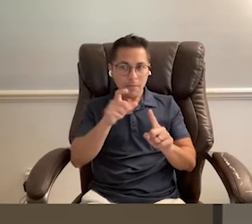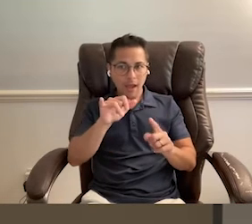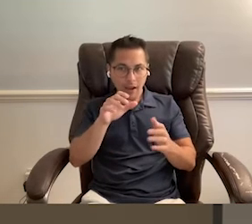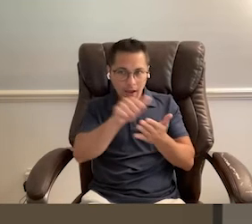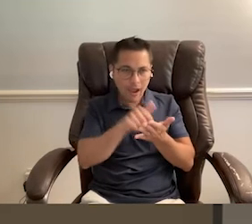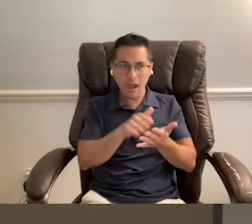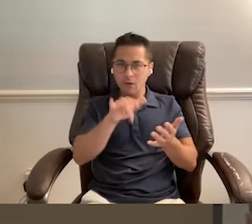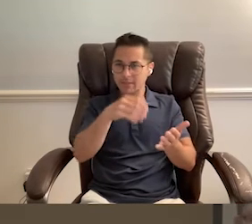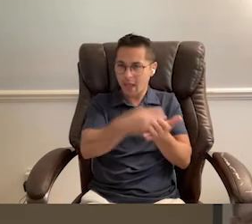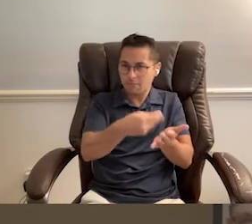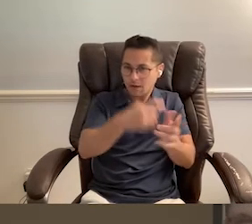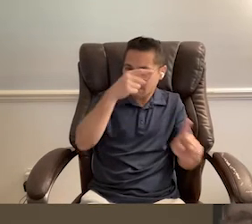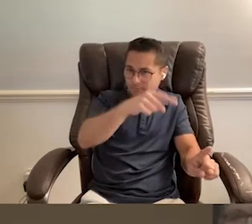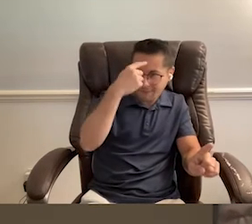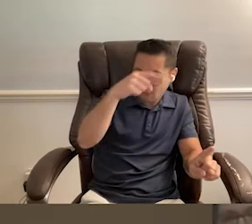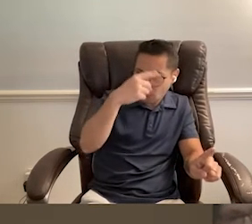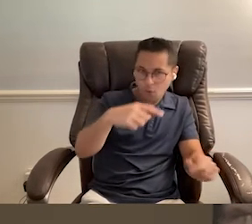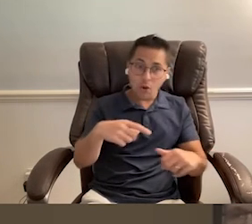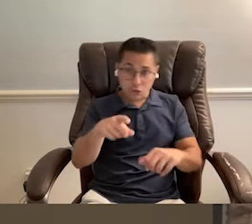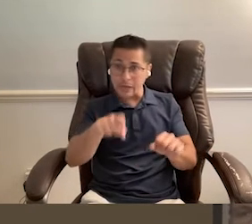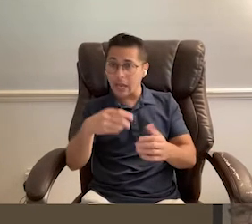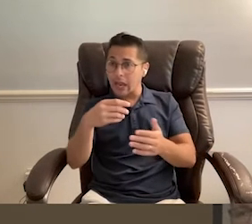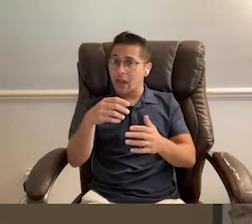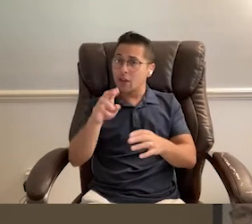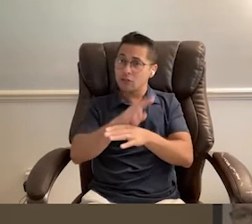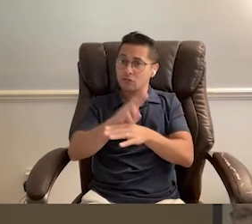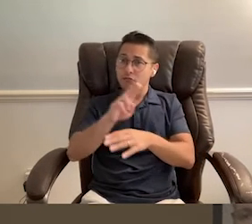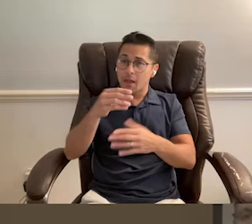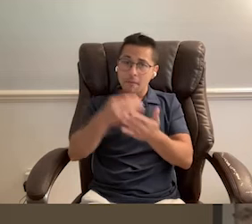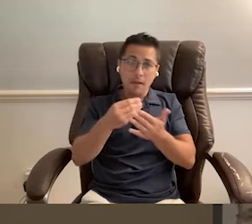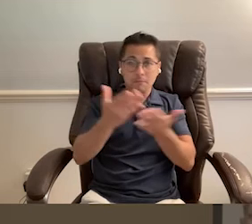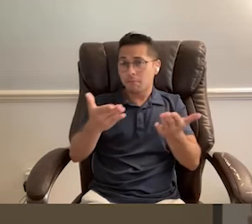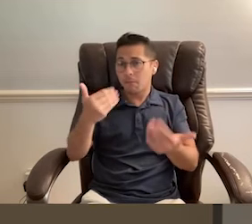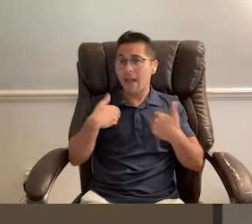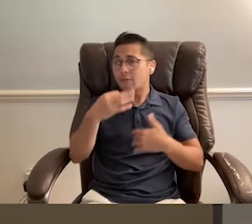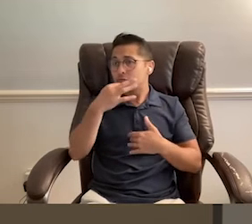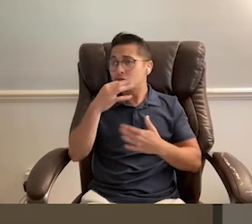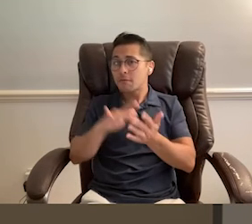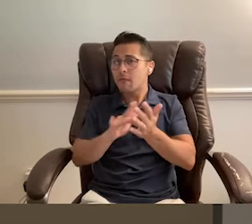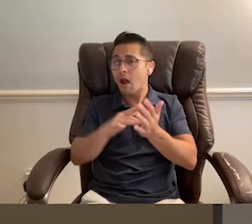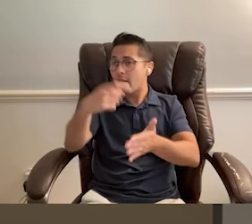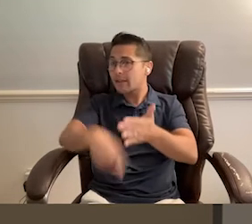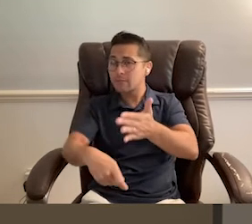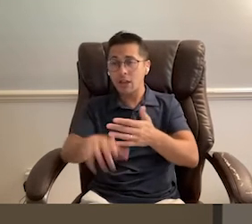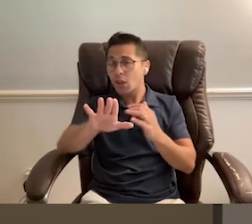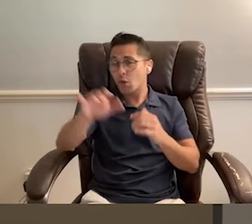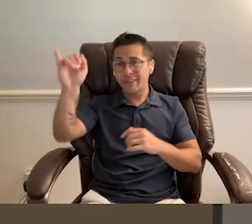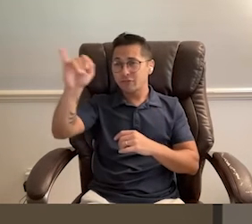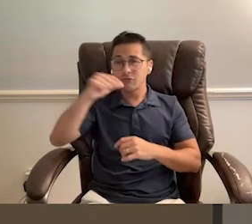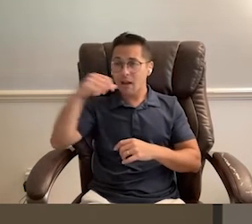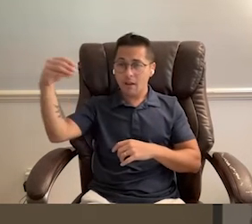housing. Because you can retain those funds and say, maybe you have an upcoming medical expense that your insurance isn't going to come, or you're going to have to put